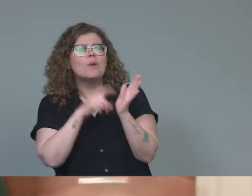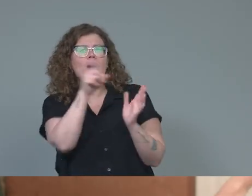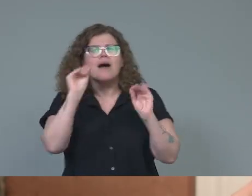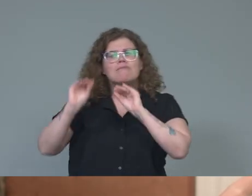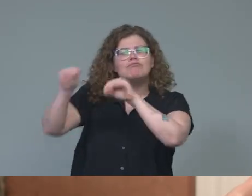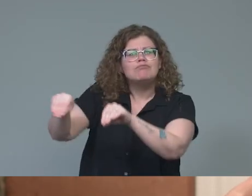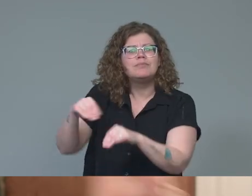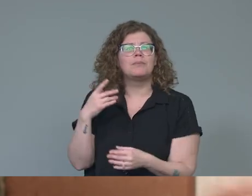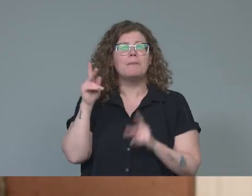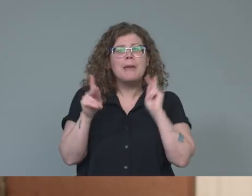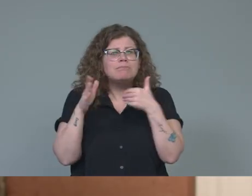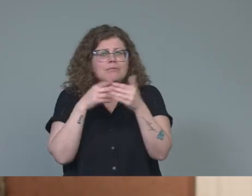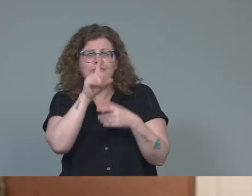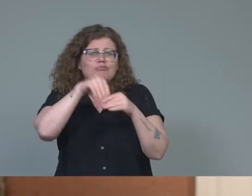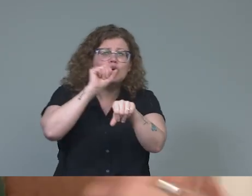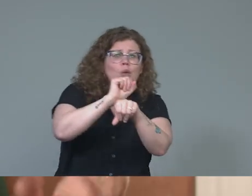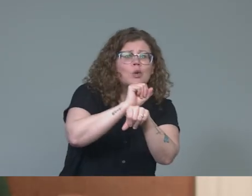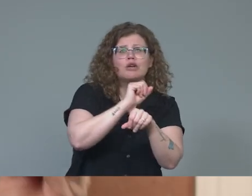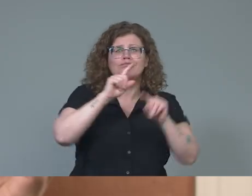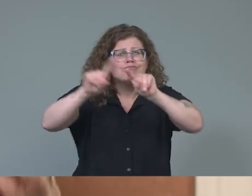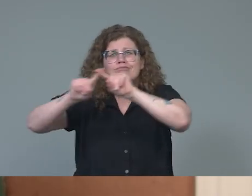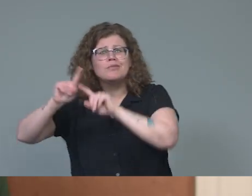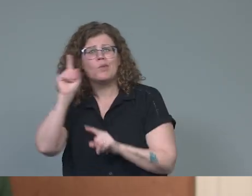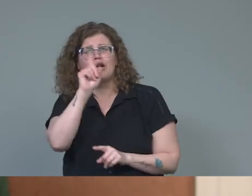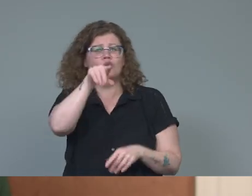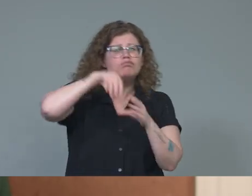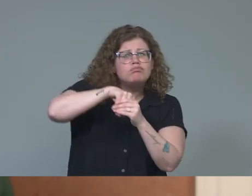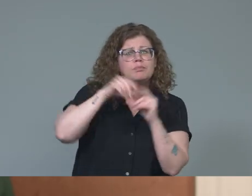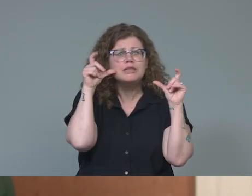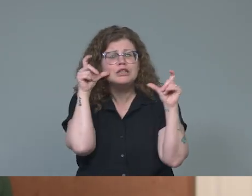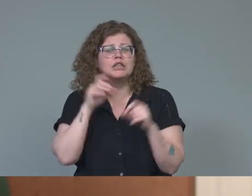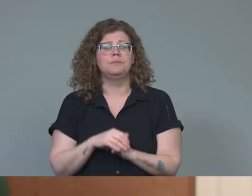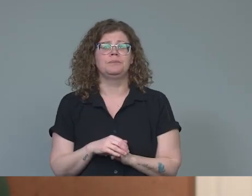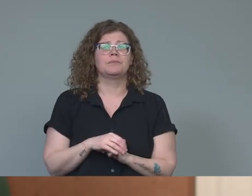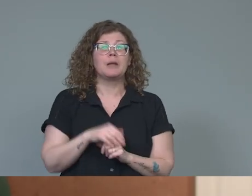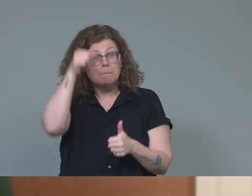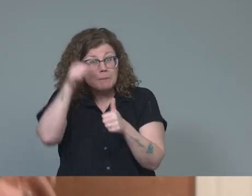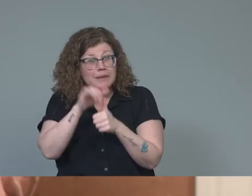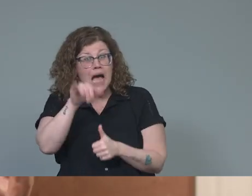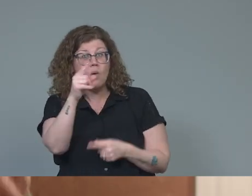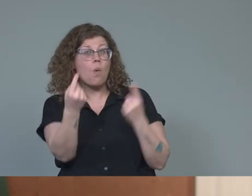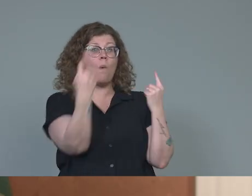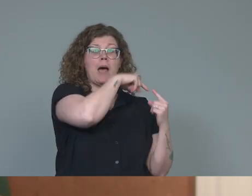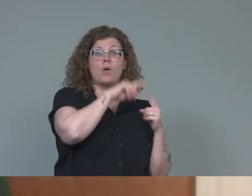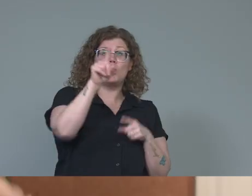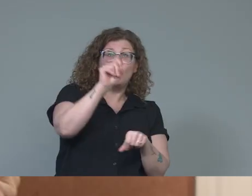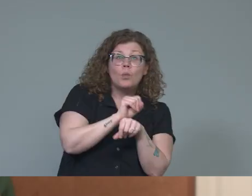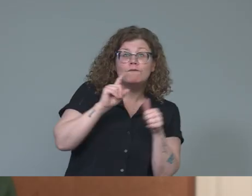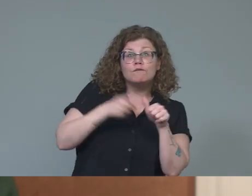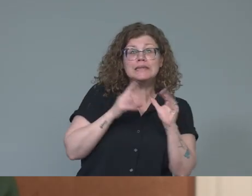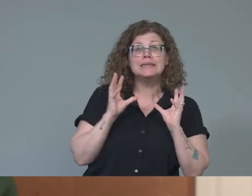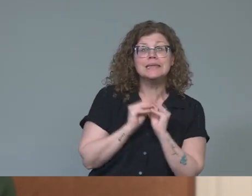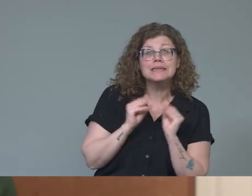remember way back when, in our very first session, when we talked about why you do public art in the first place? It's that opportunity